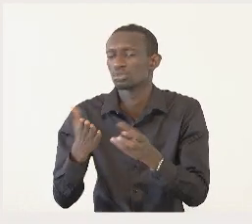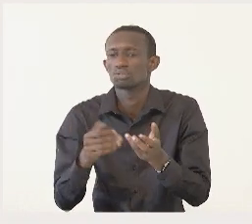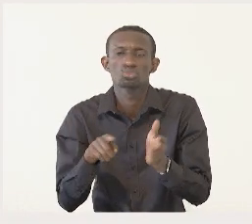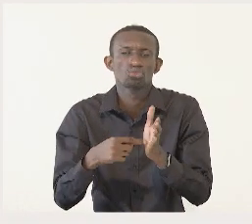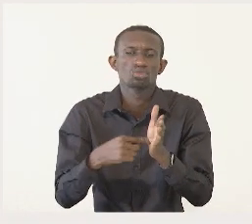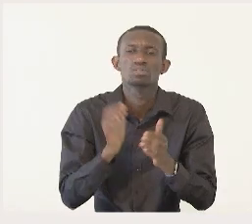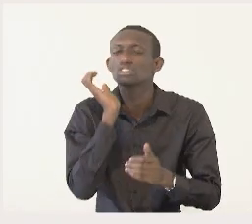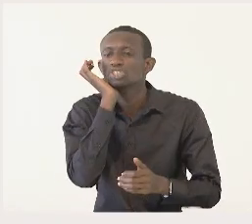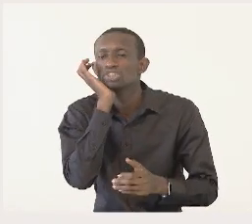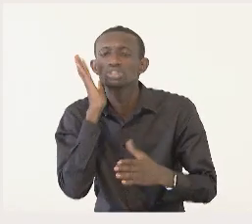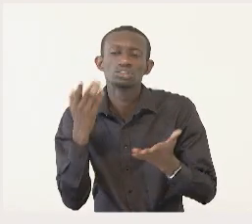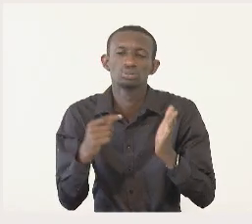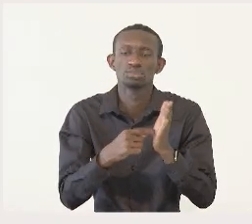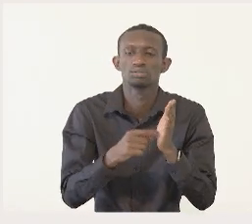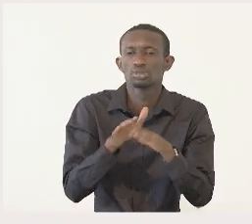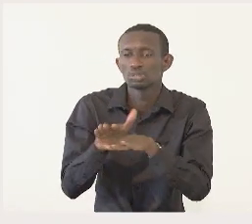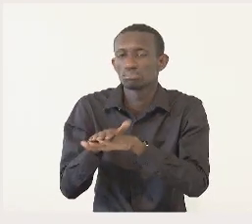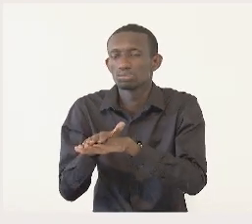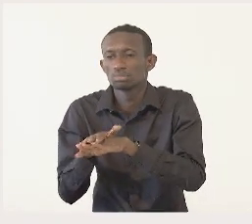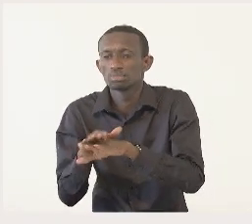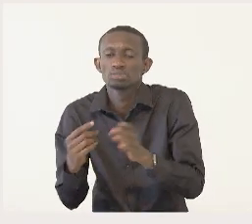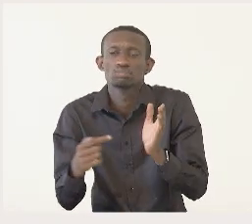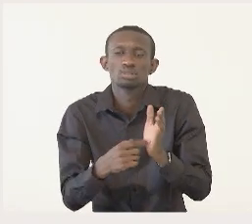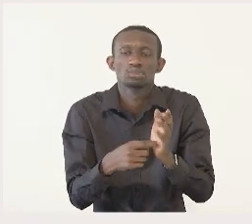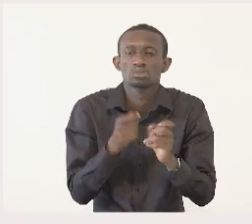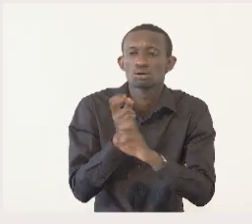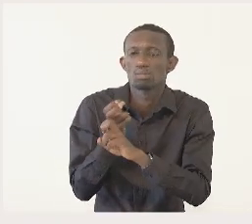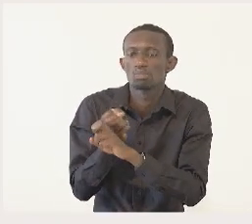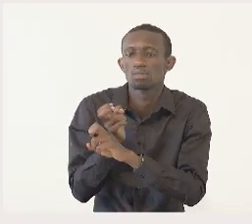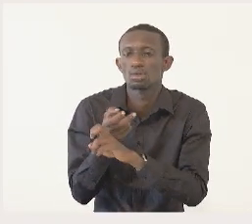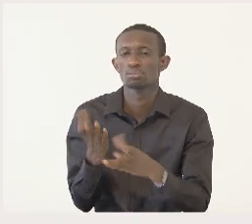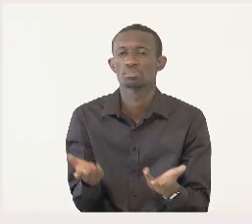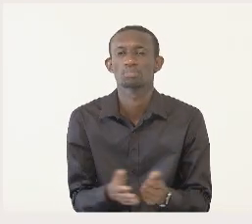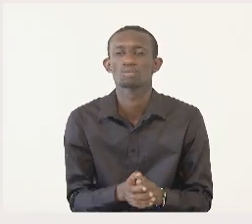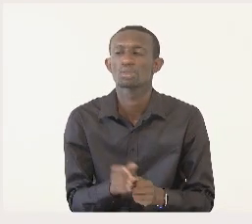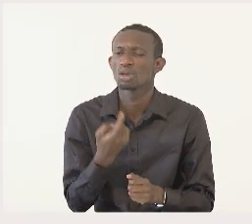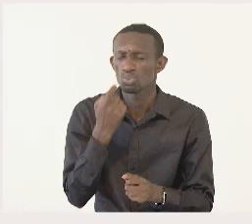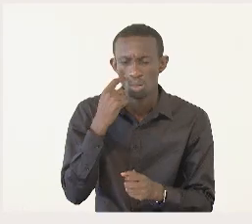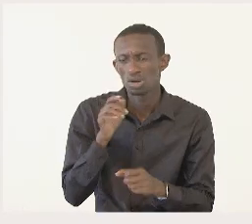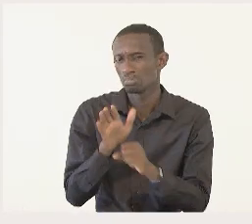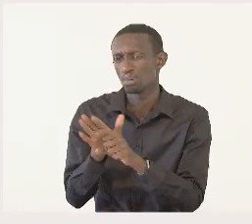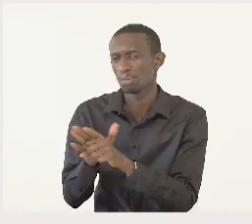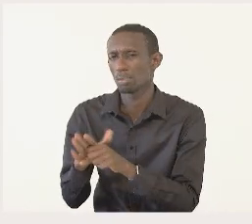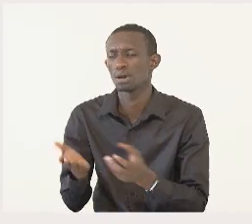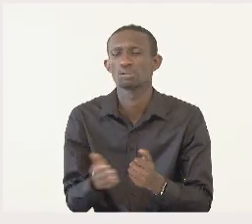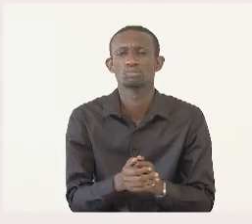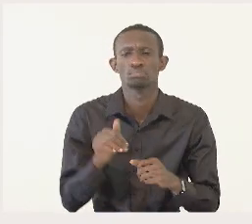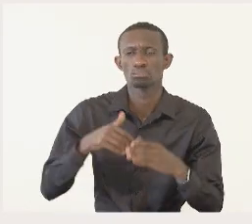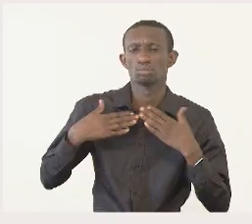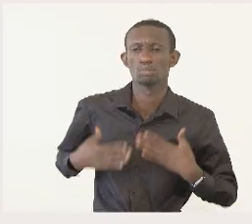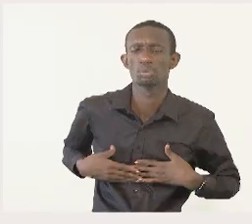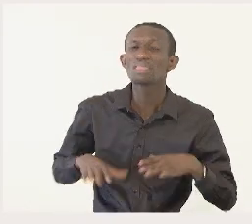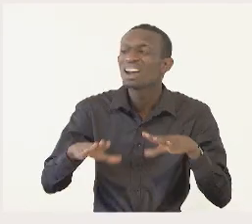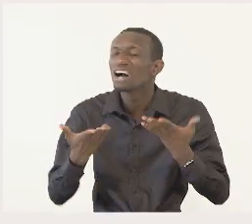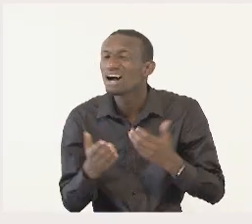fish, like eggs. You're ending up having maybe more excessive proteins in our body. And how will the body try